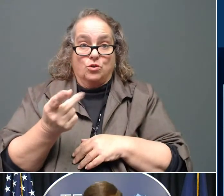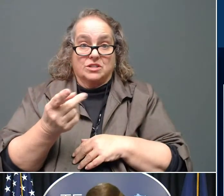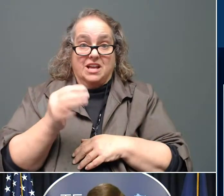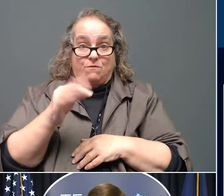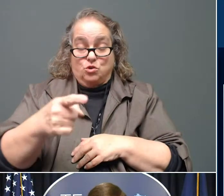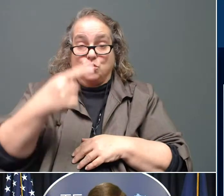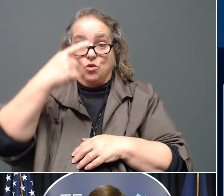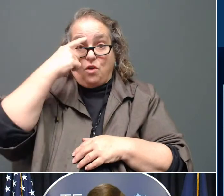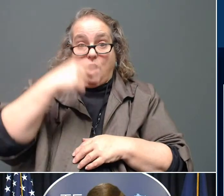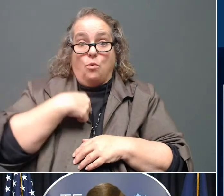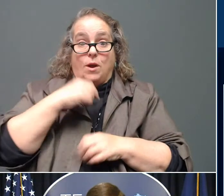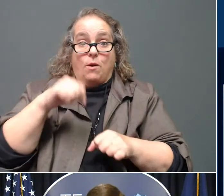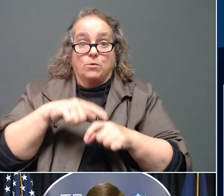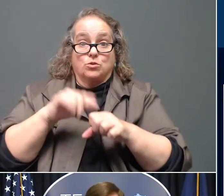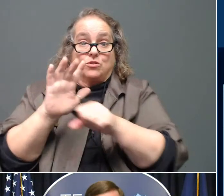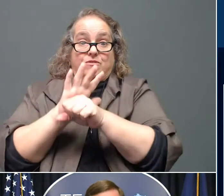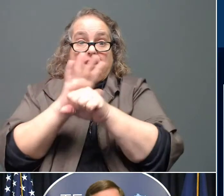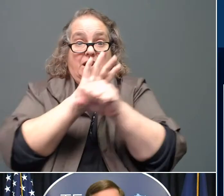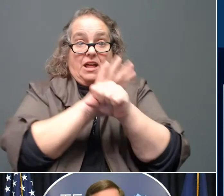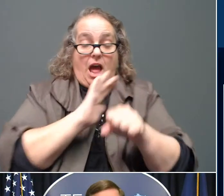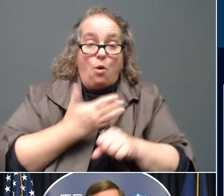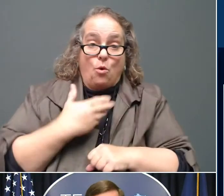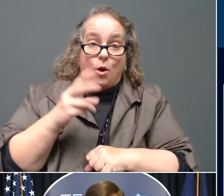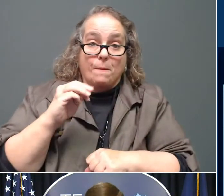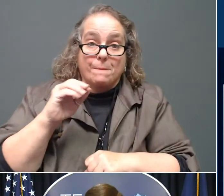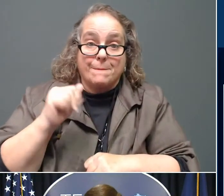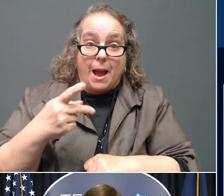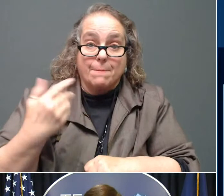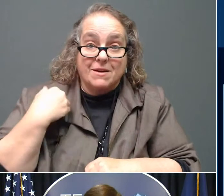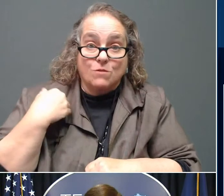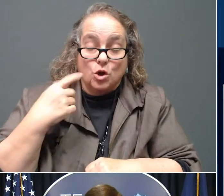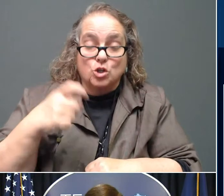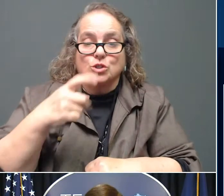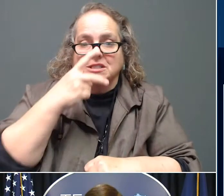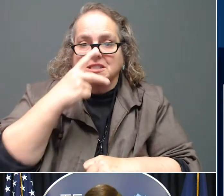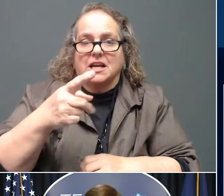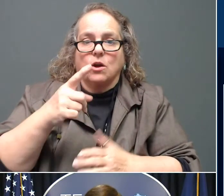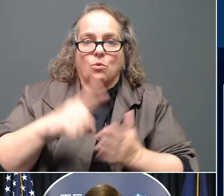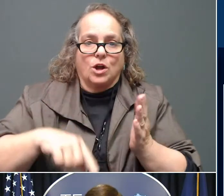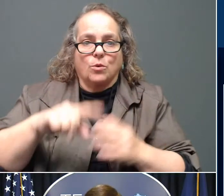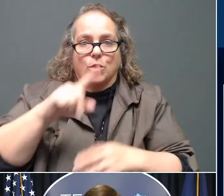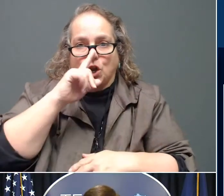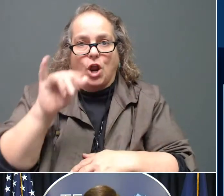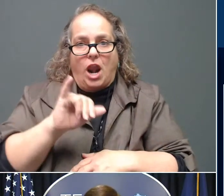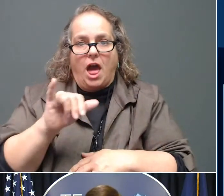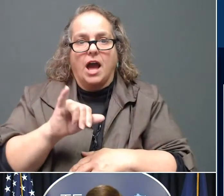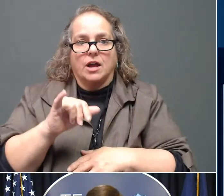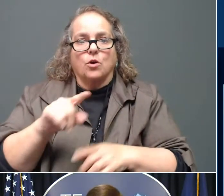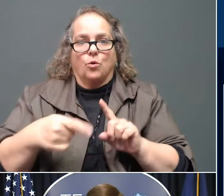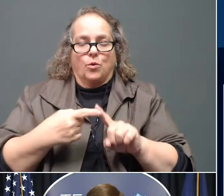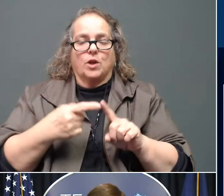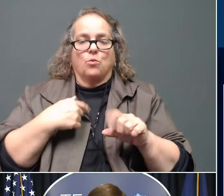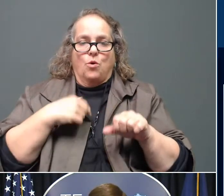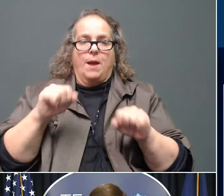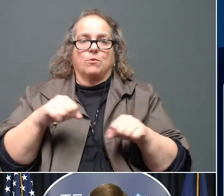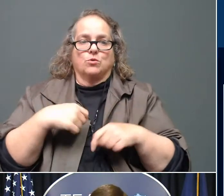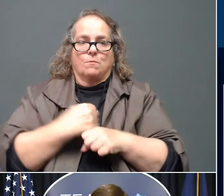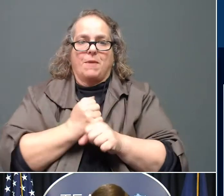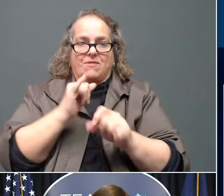before, you ought to see what it's going to look like when we're able to make that announcement.